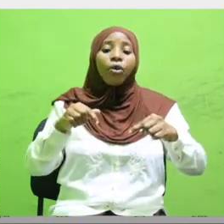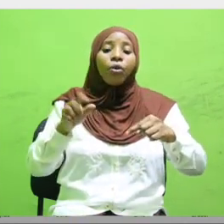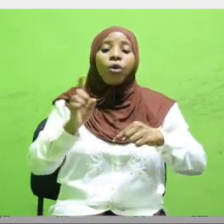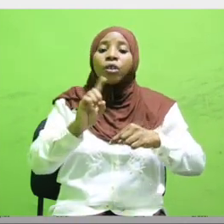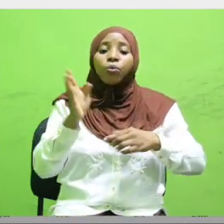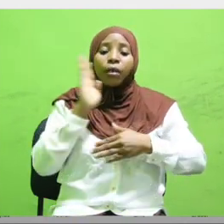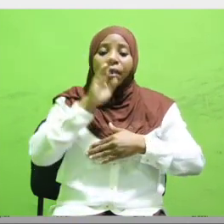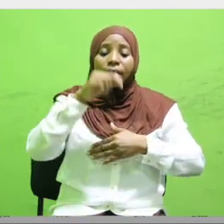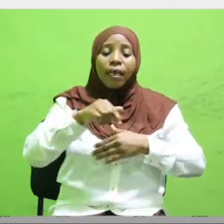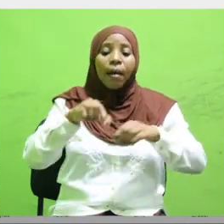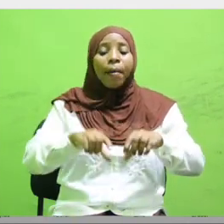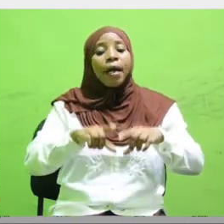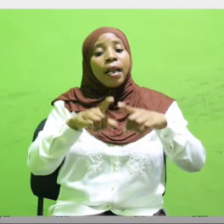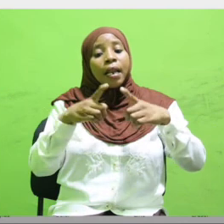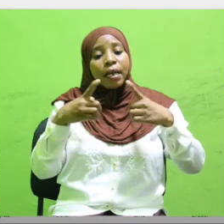show a similarity.